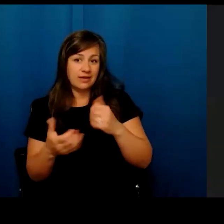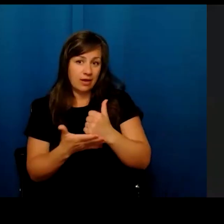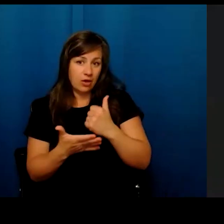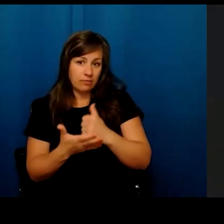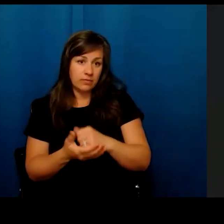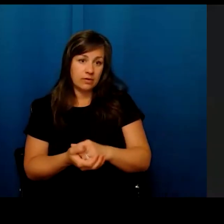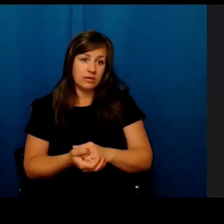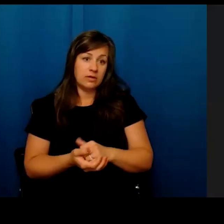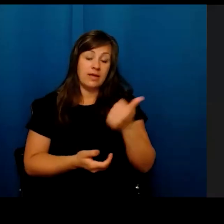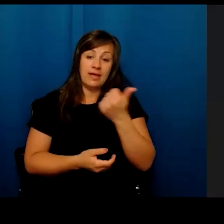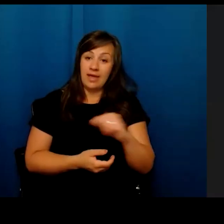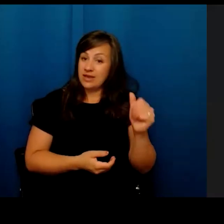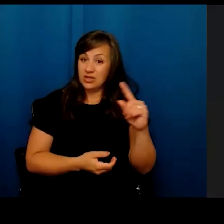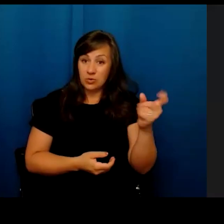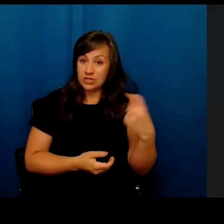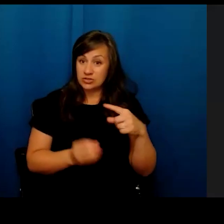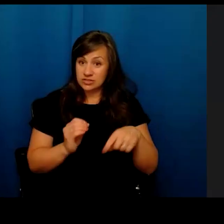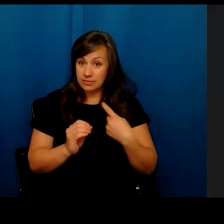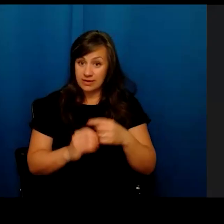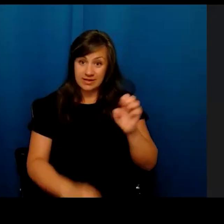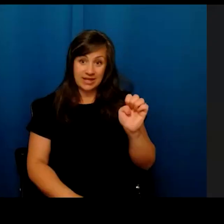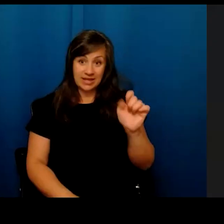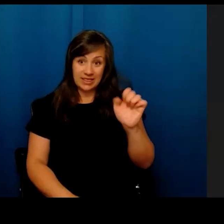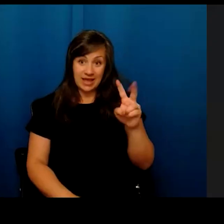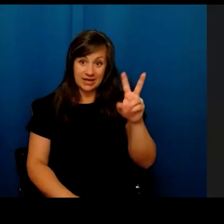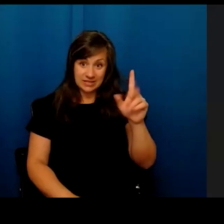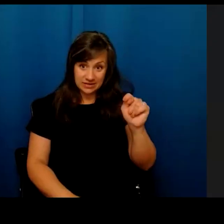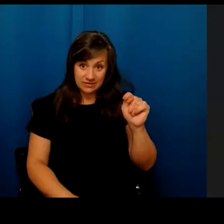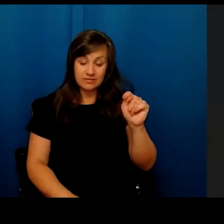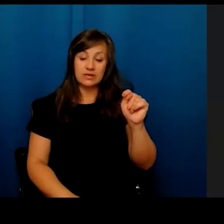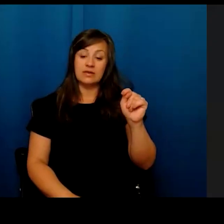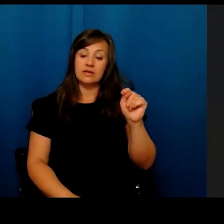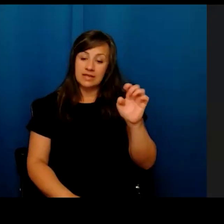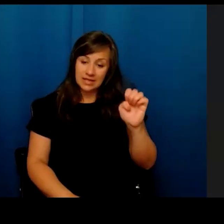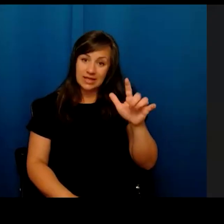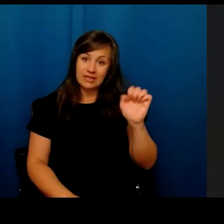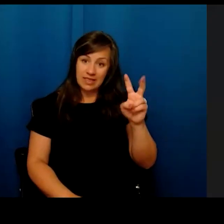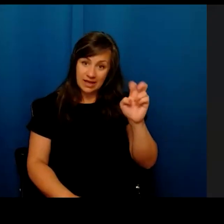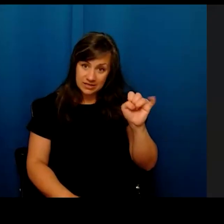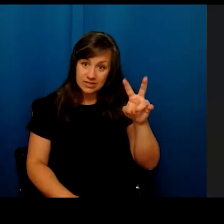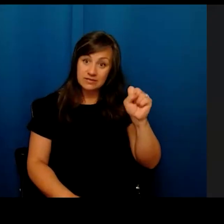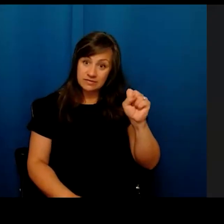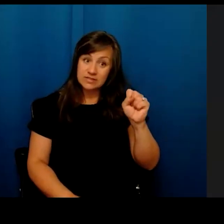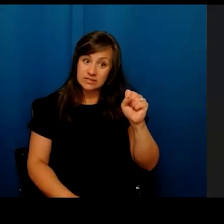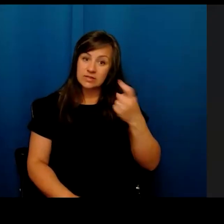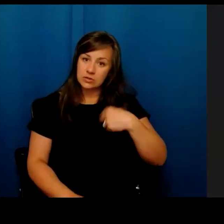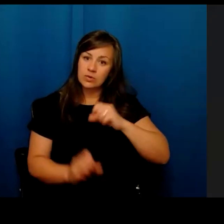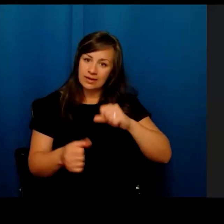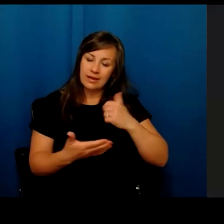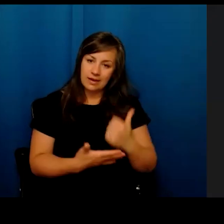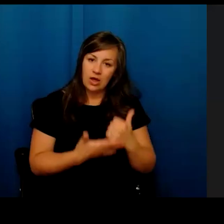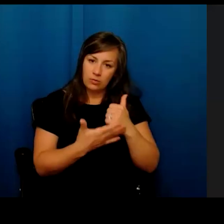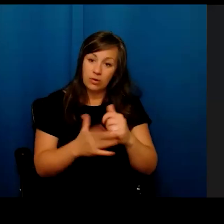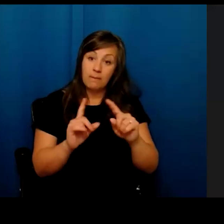it, your advisor can answer it. But if it is a degree requirement, go to your department and